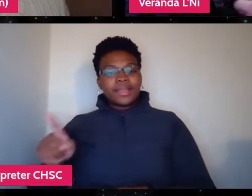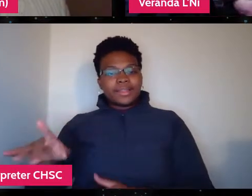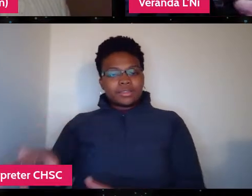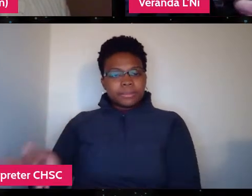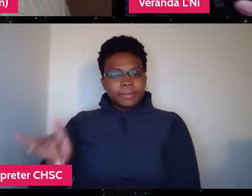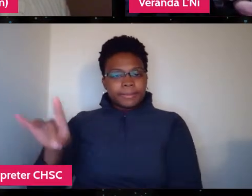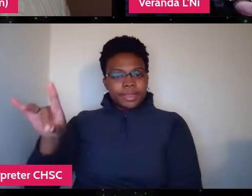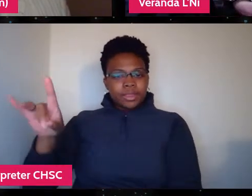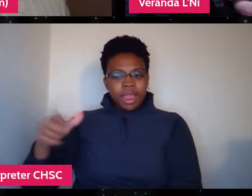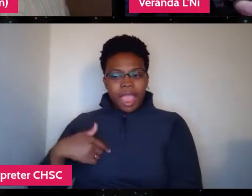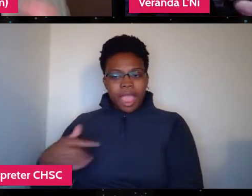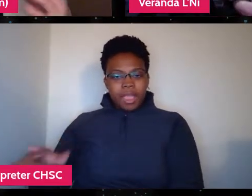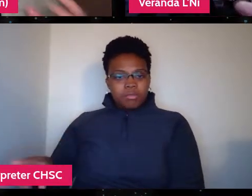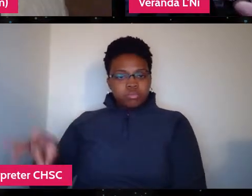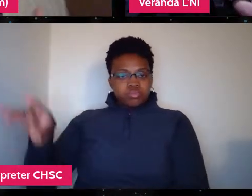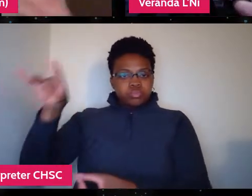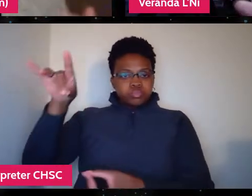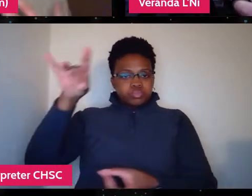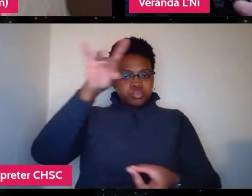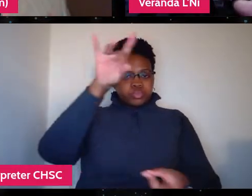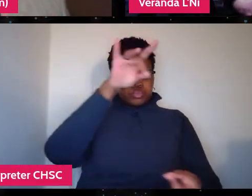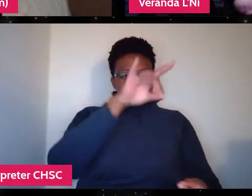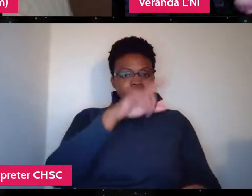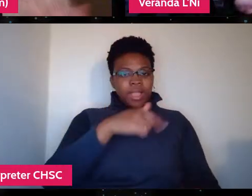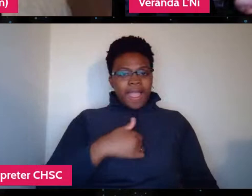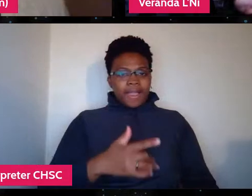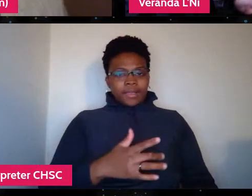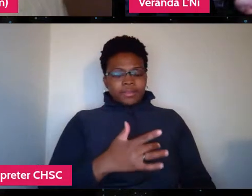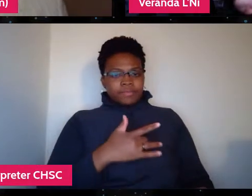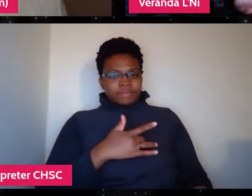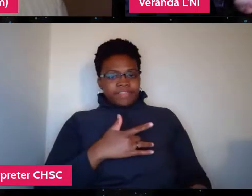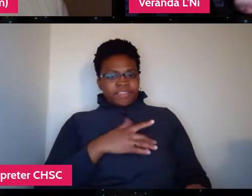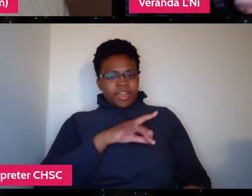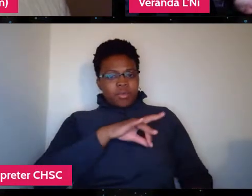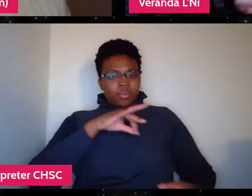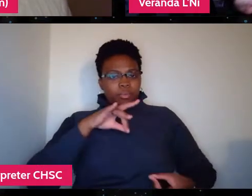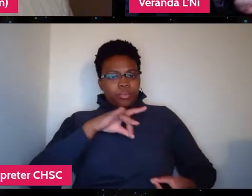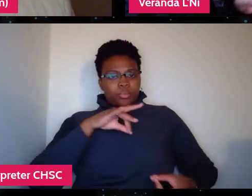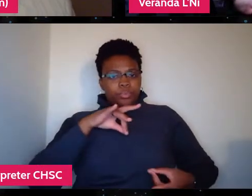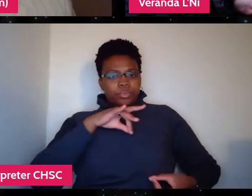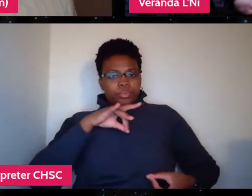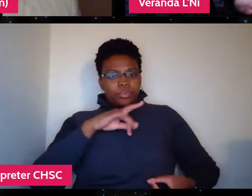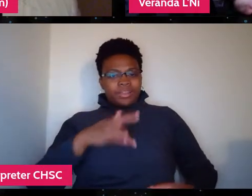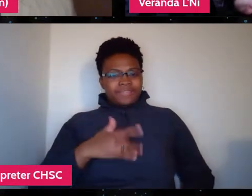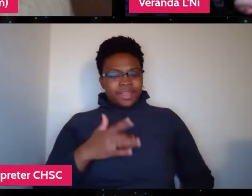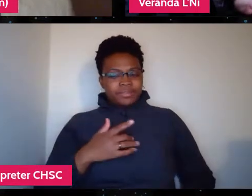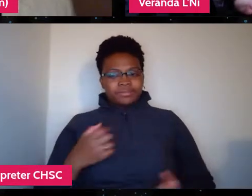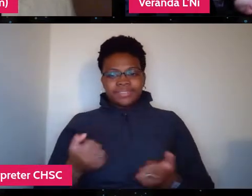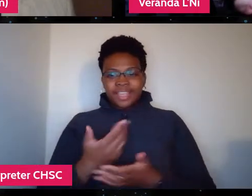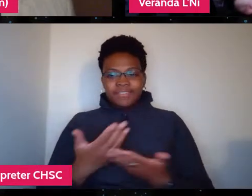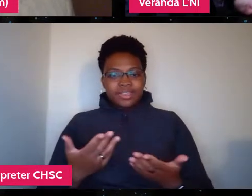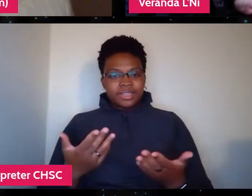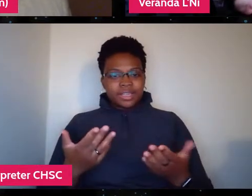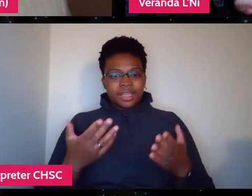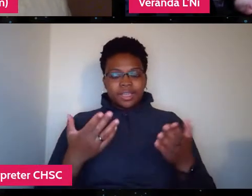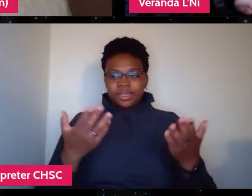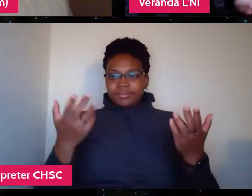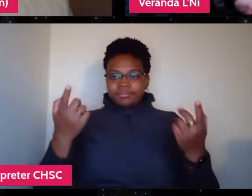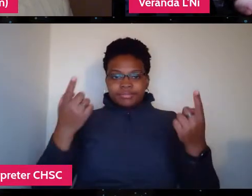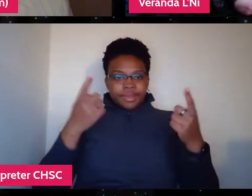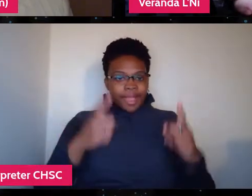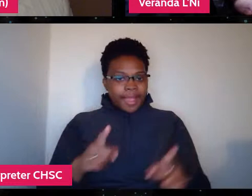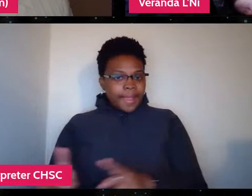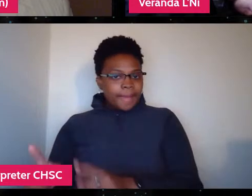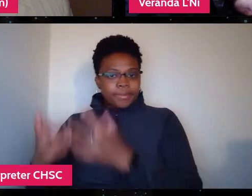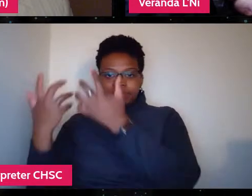them. And everything just kind of fell into place. And that doesn't always happen. I've been on the other side of